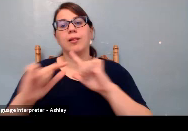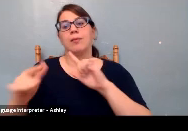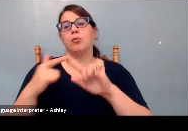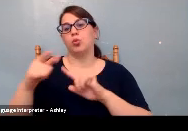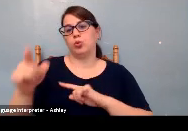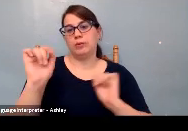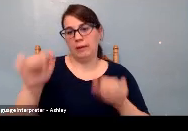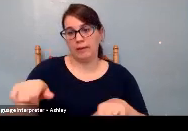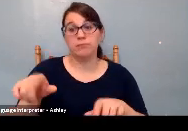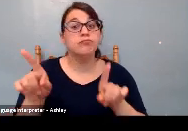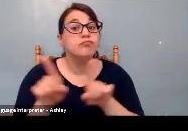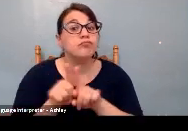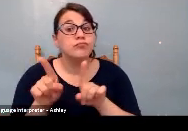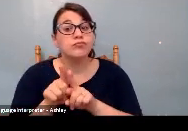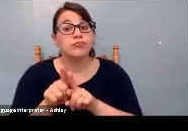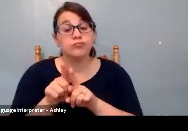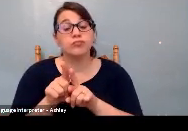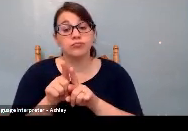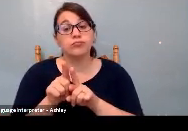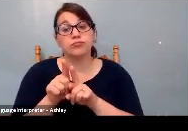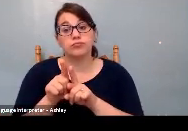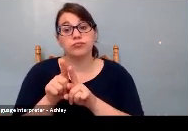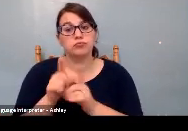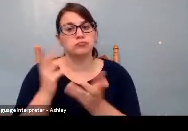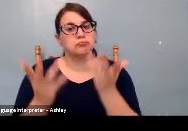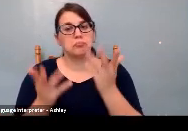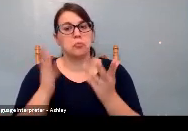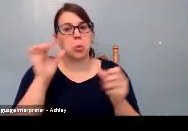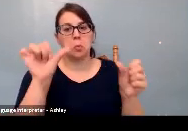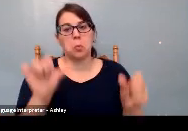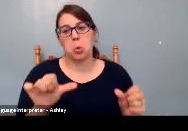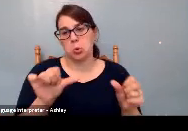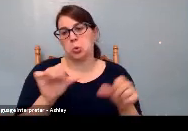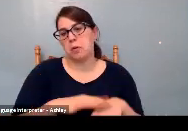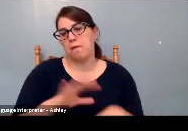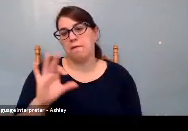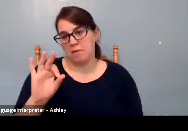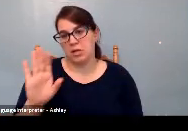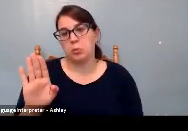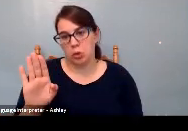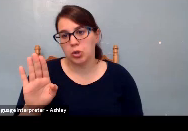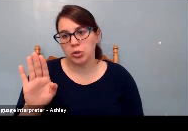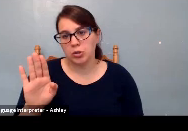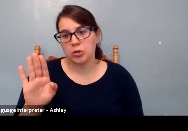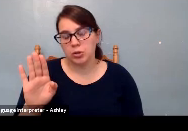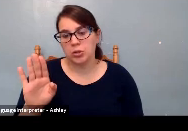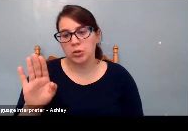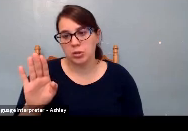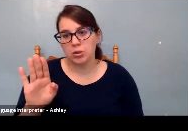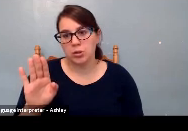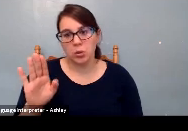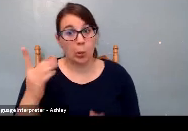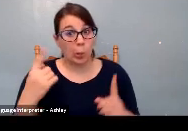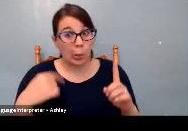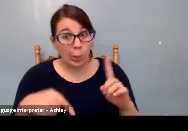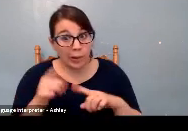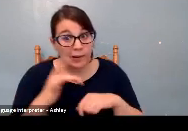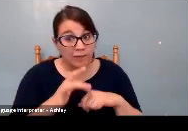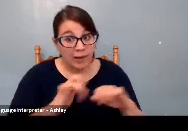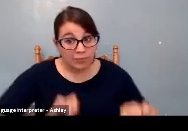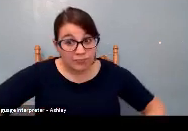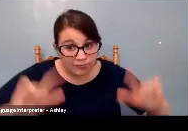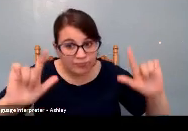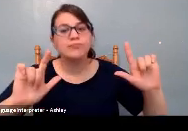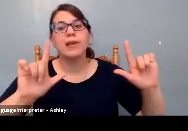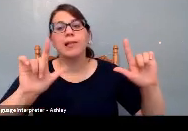something else too that we will likely post on our Facebook page when they're available, and we'll provide the link as